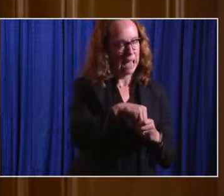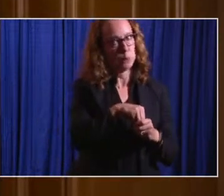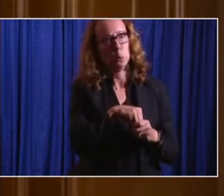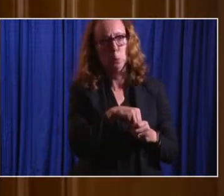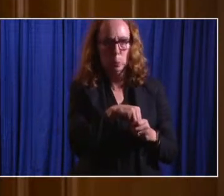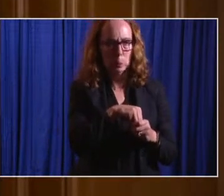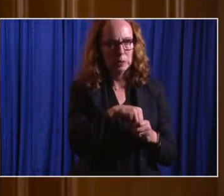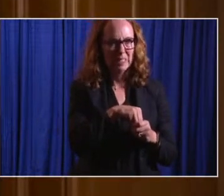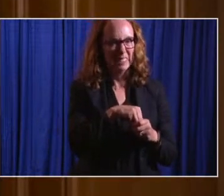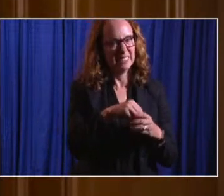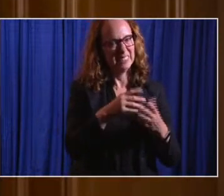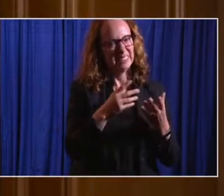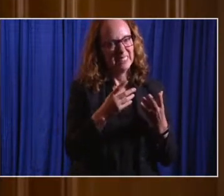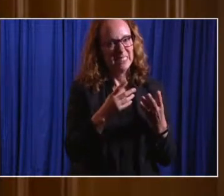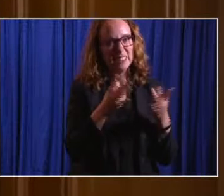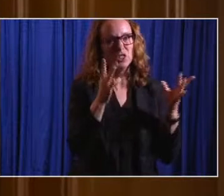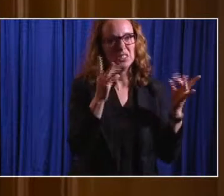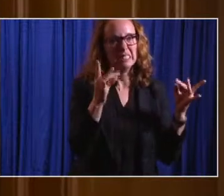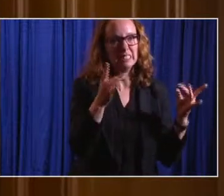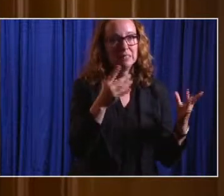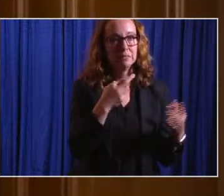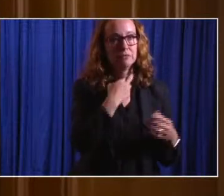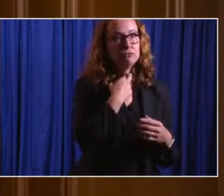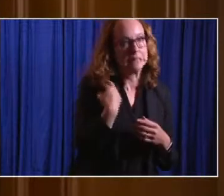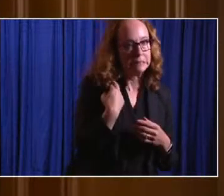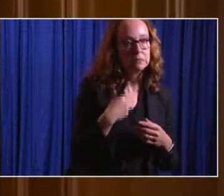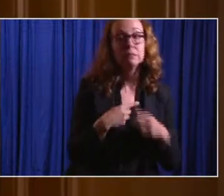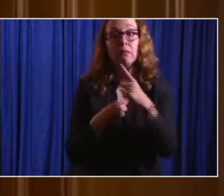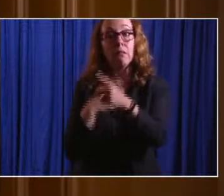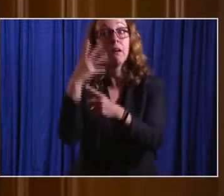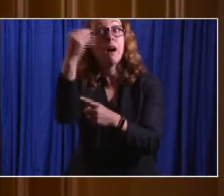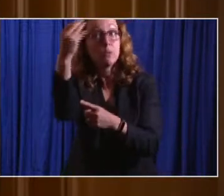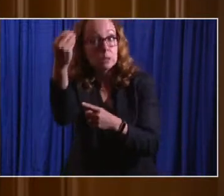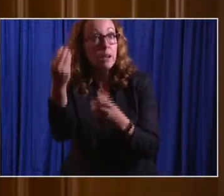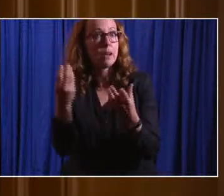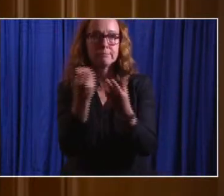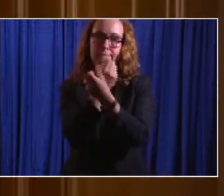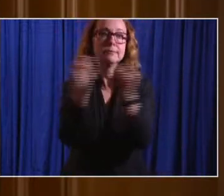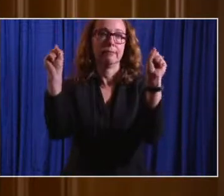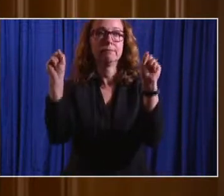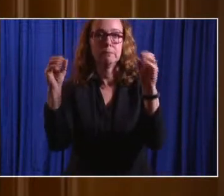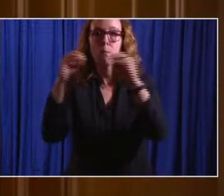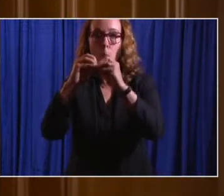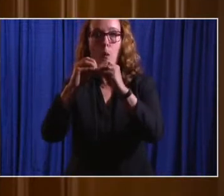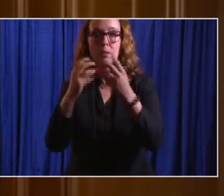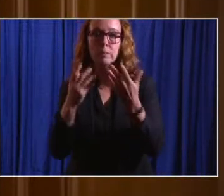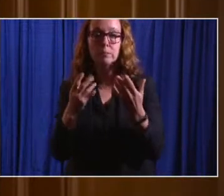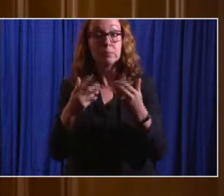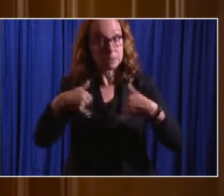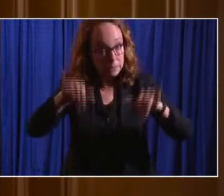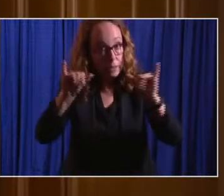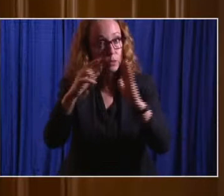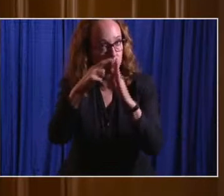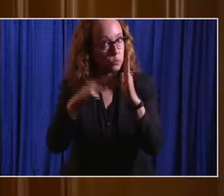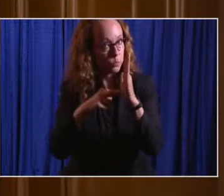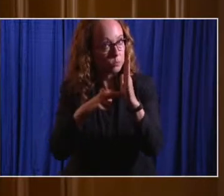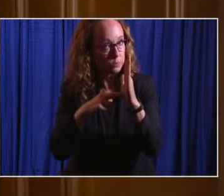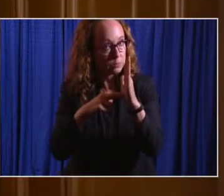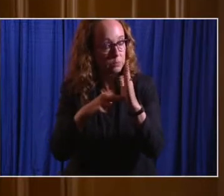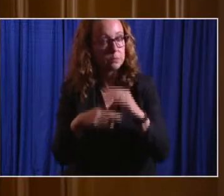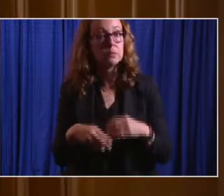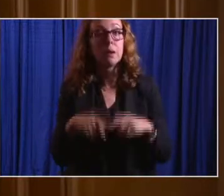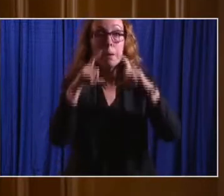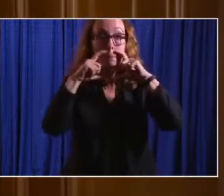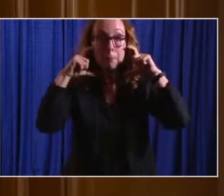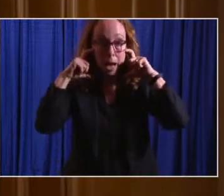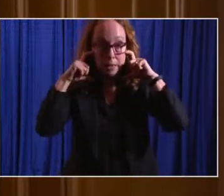an outside event that you were seeing on TV. But the basic rules still apply. And that is, people need to be